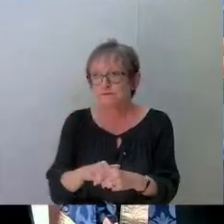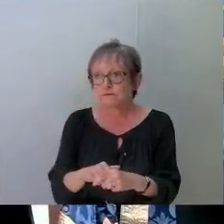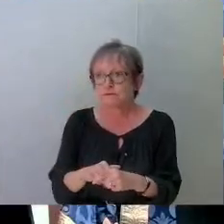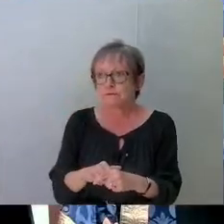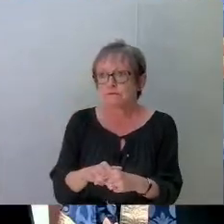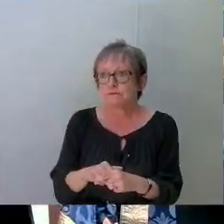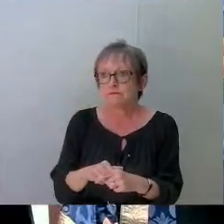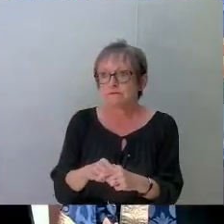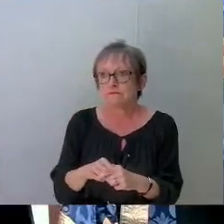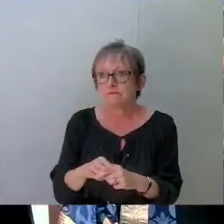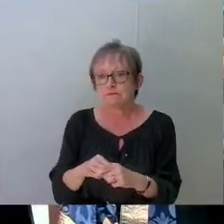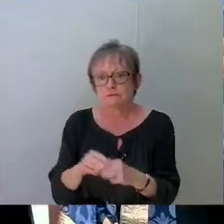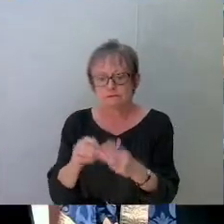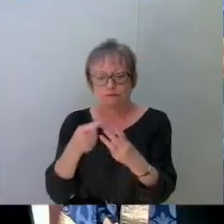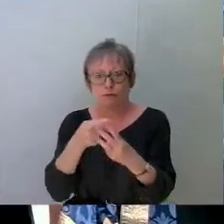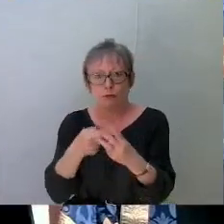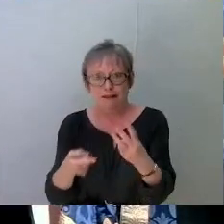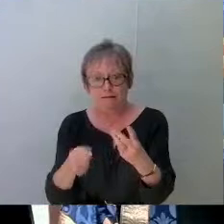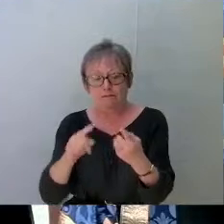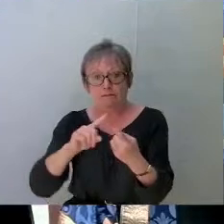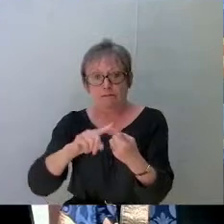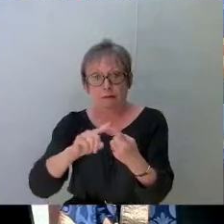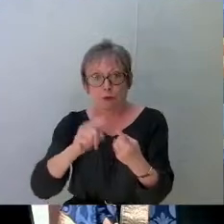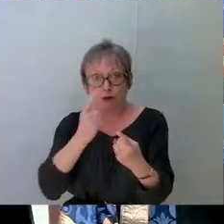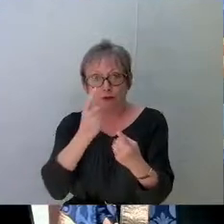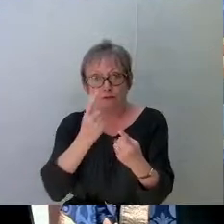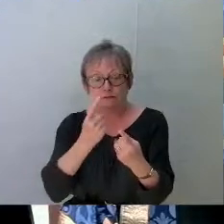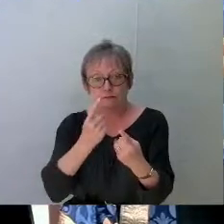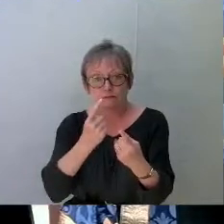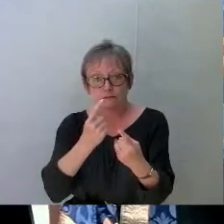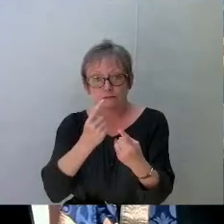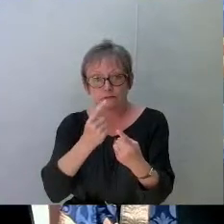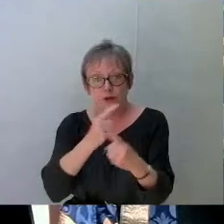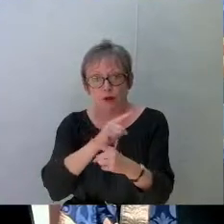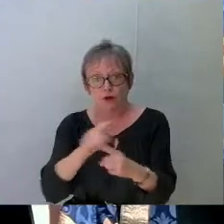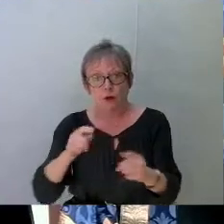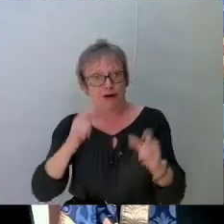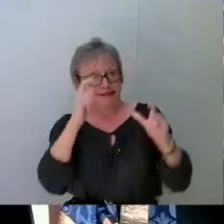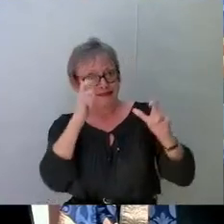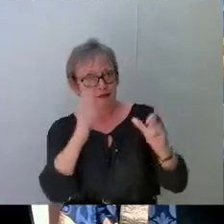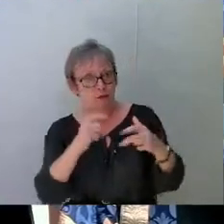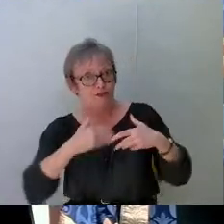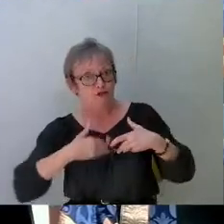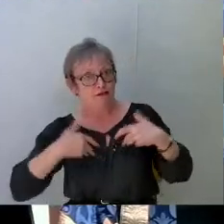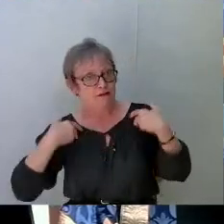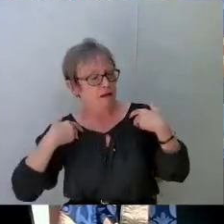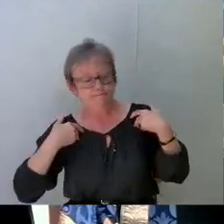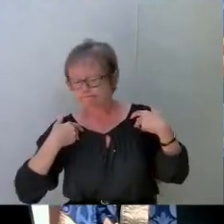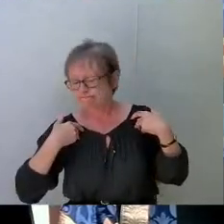make here, maybe 3. Number 1, no selfies with the Chancellor.